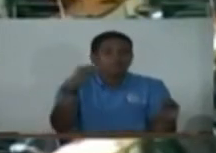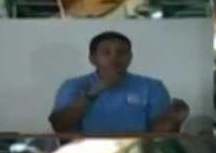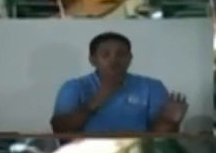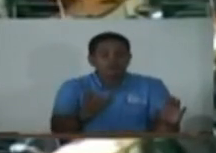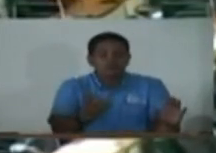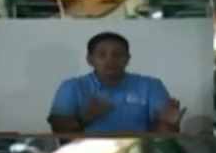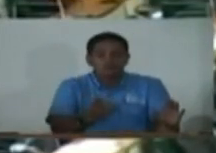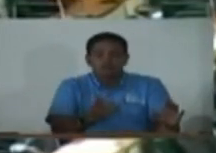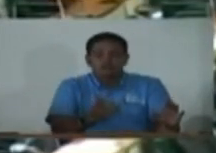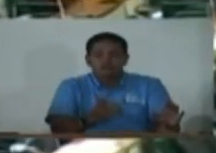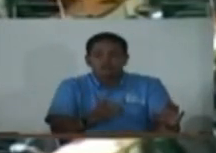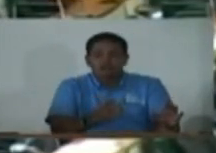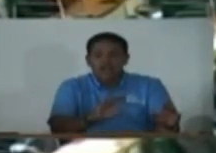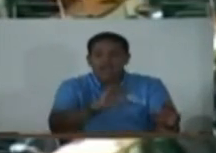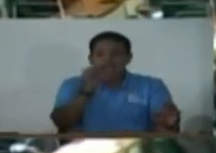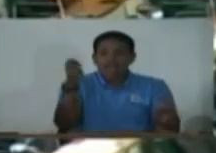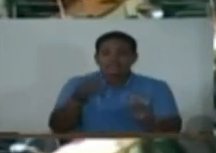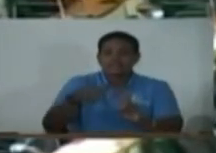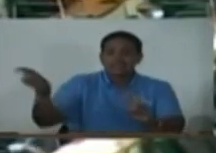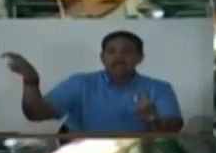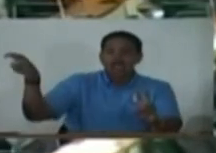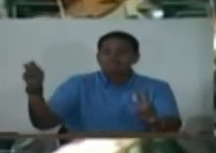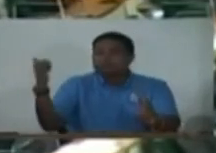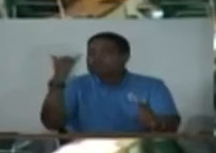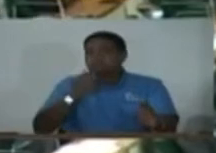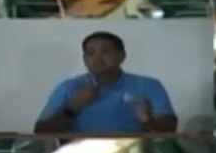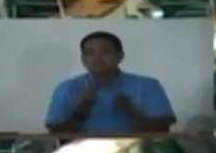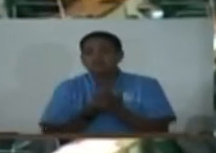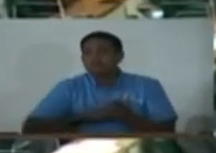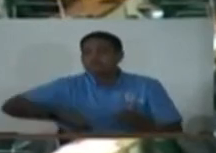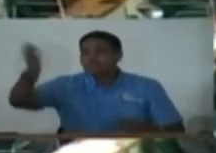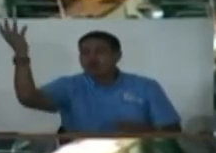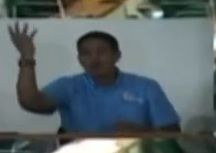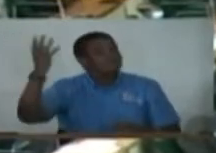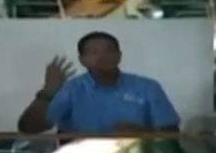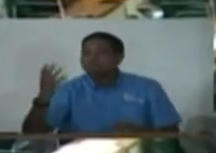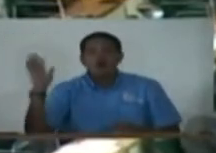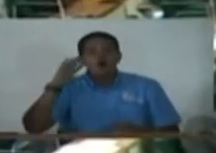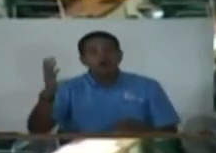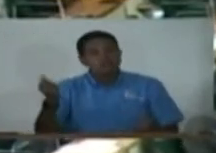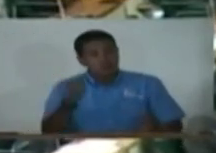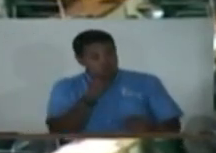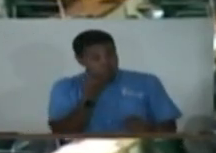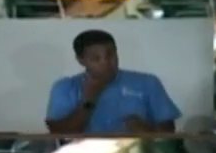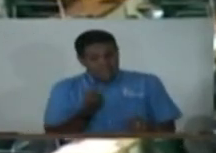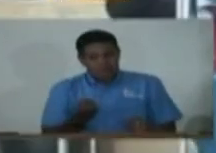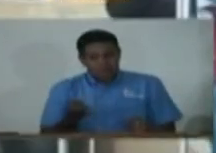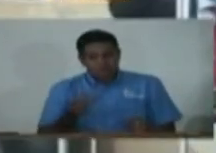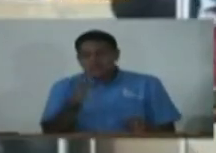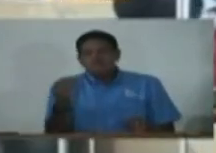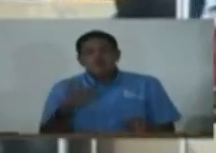of any diversion, misallocation of public resources. Not one.